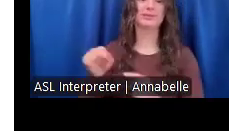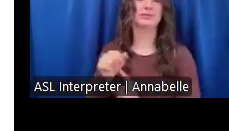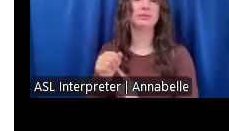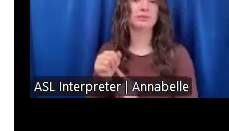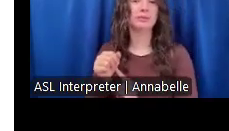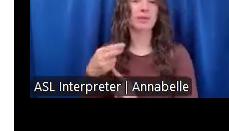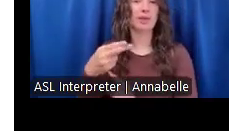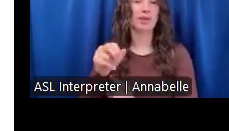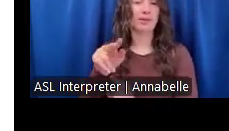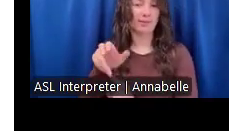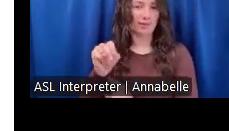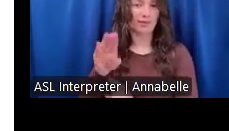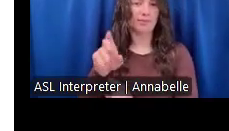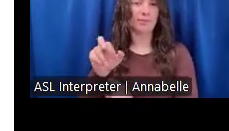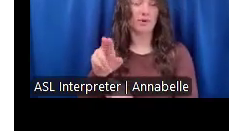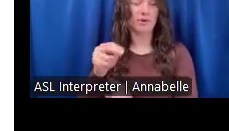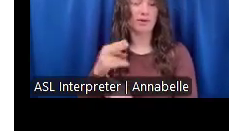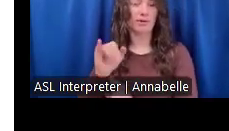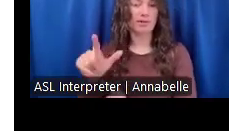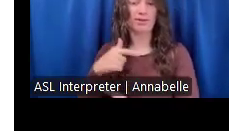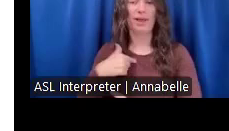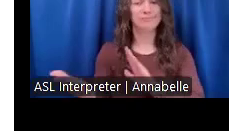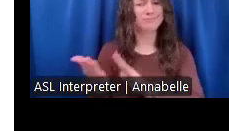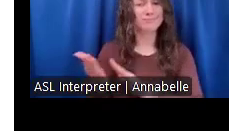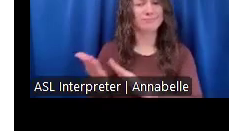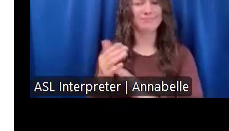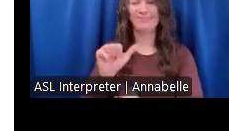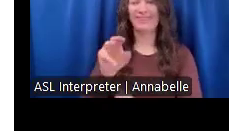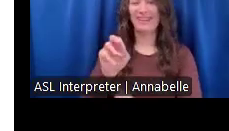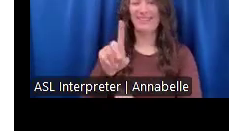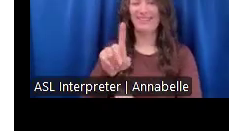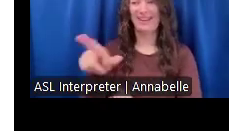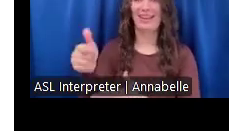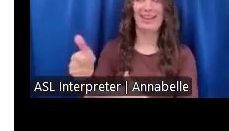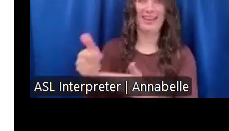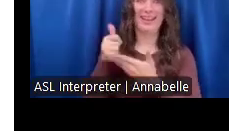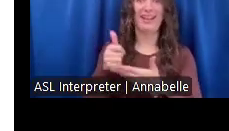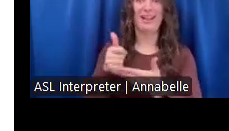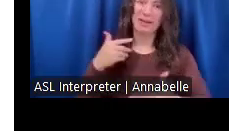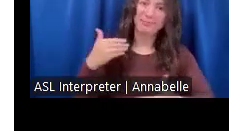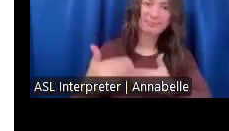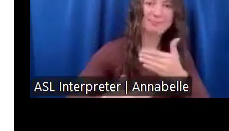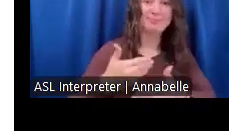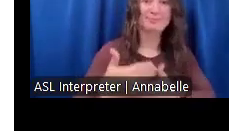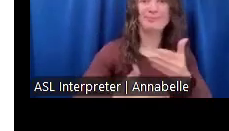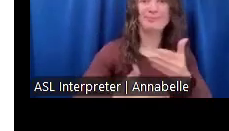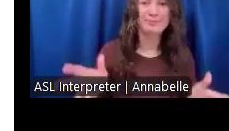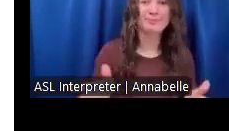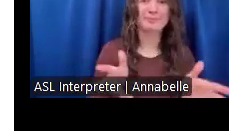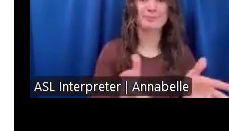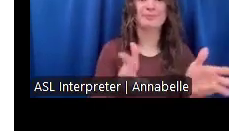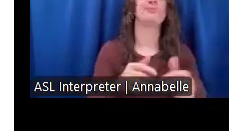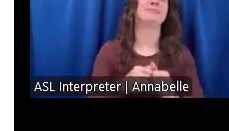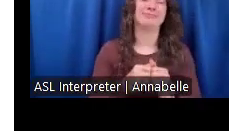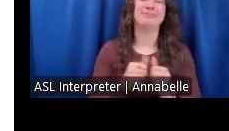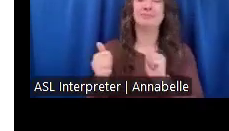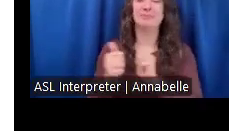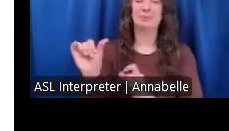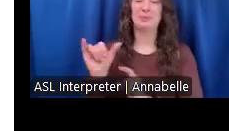huge credit for keeping us moving through this and really kind of leading this effort along with Lindsay. And I have to say,